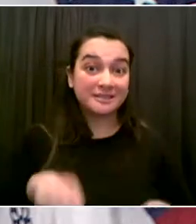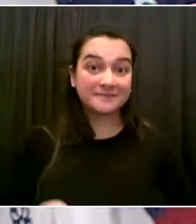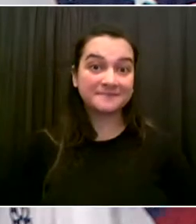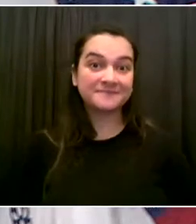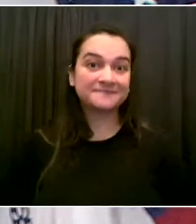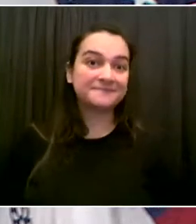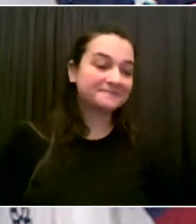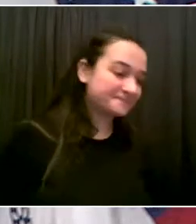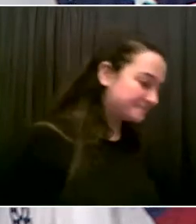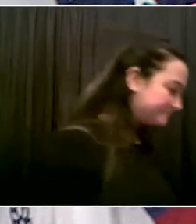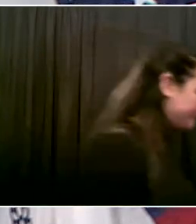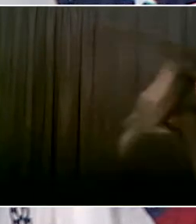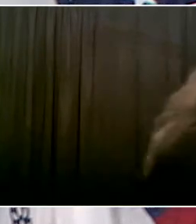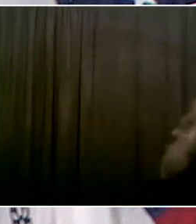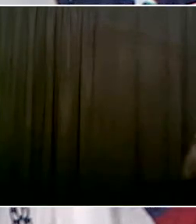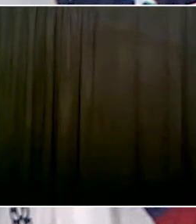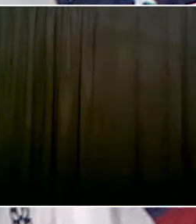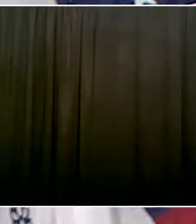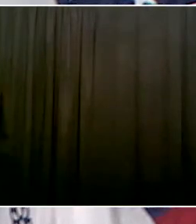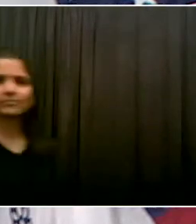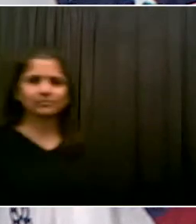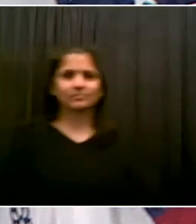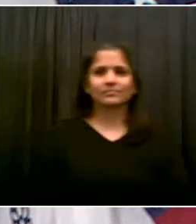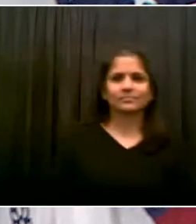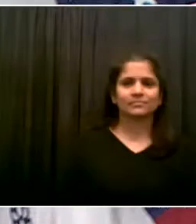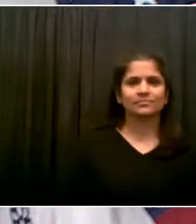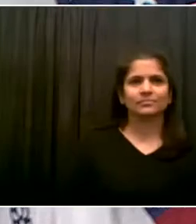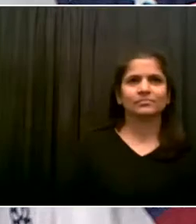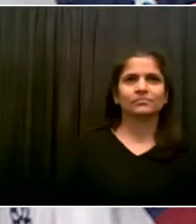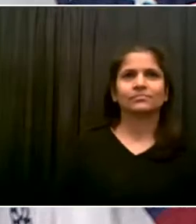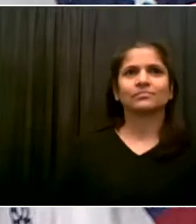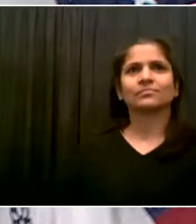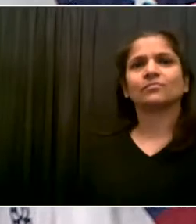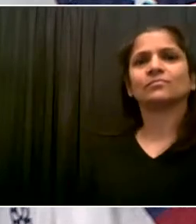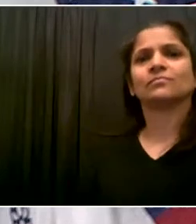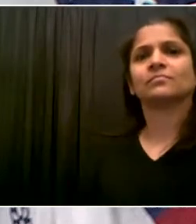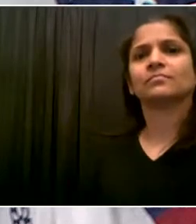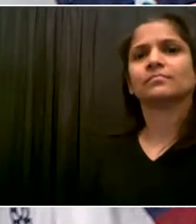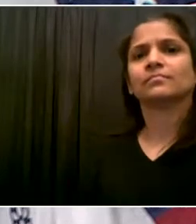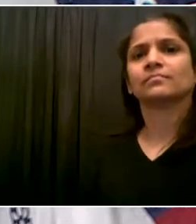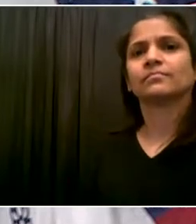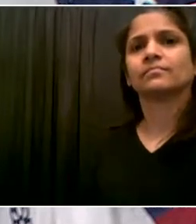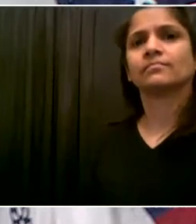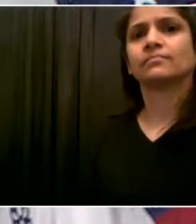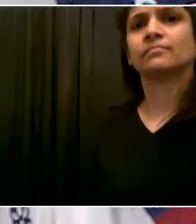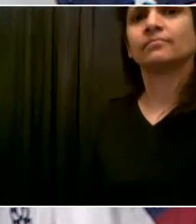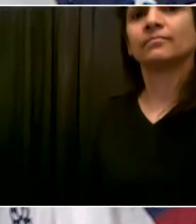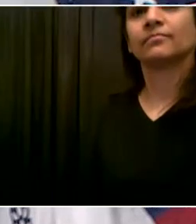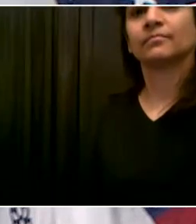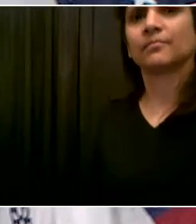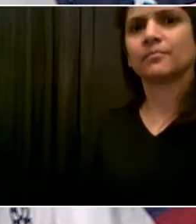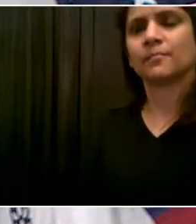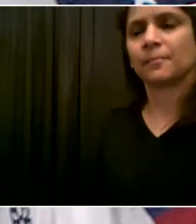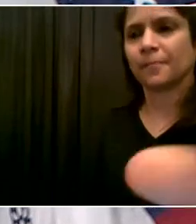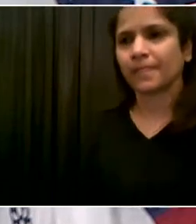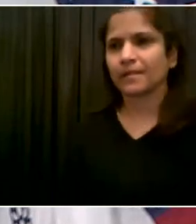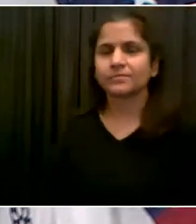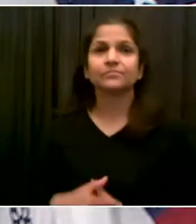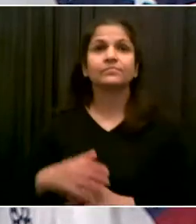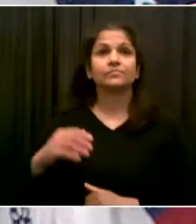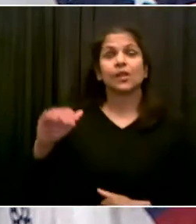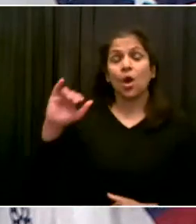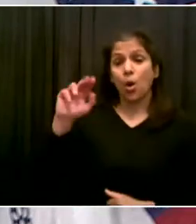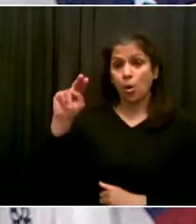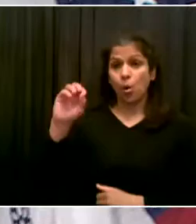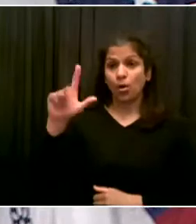And I know you fielded a bunch of questions about this over the recent days. The most recent ComStat report from the police department